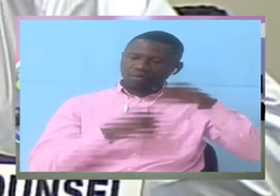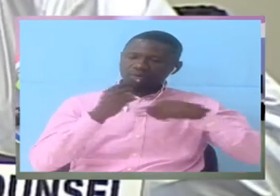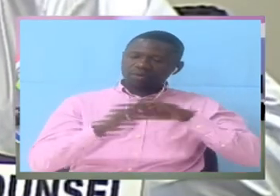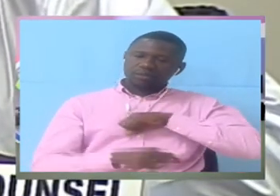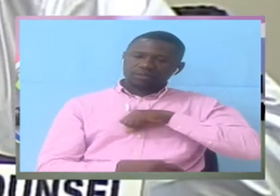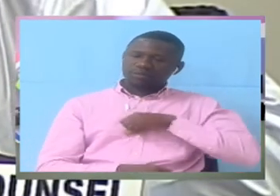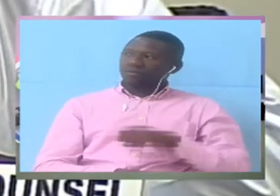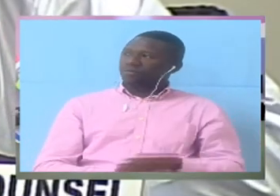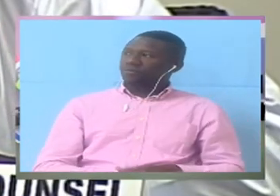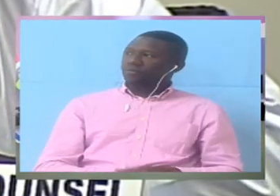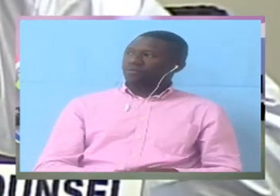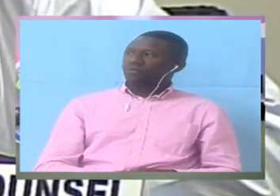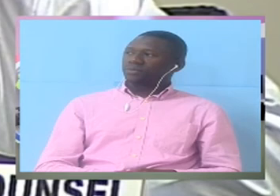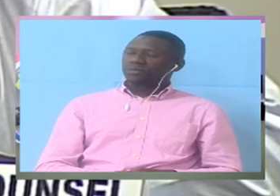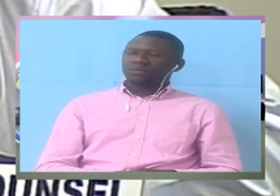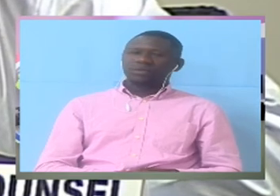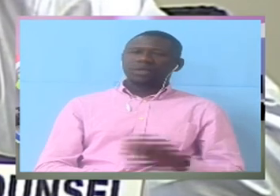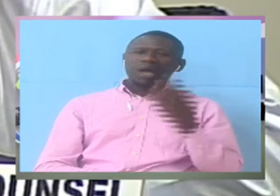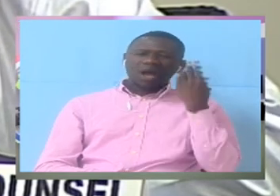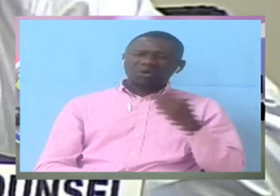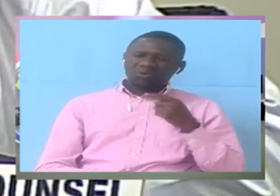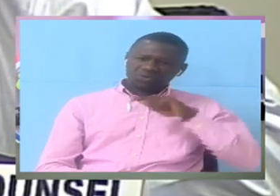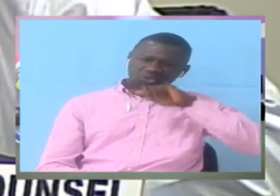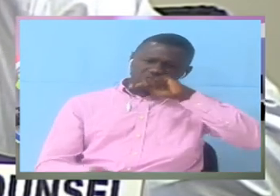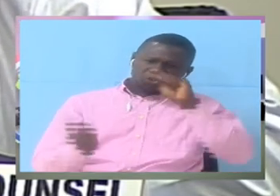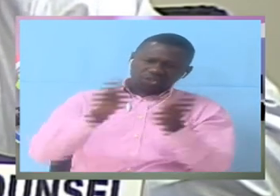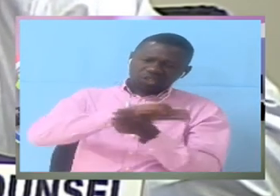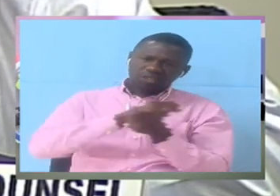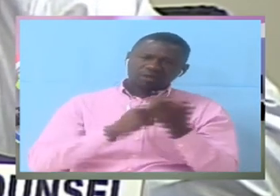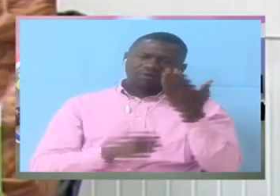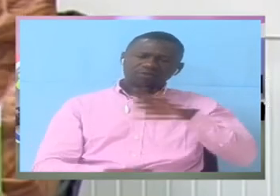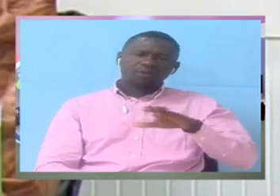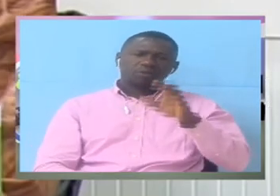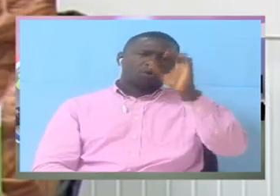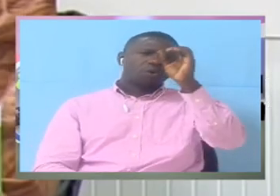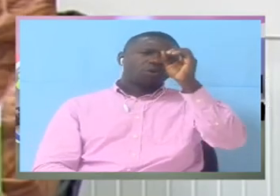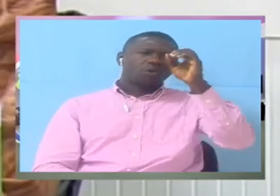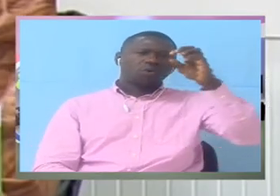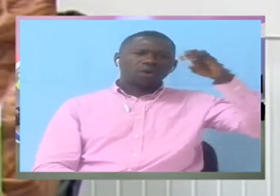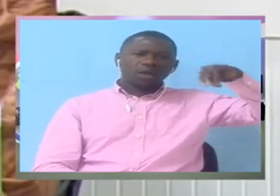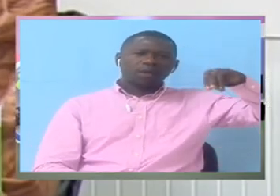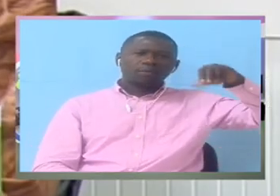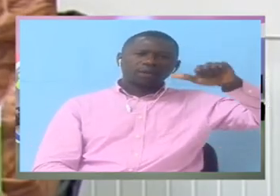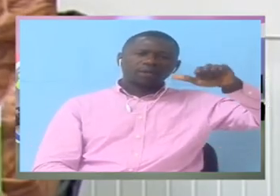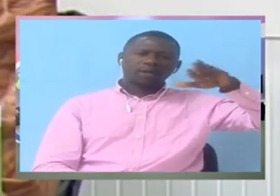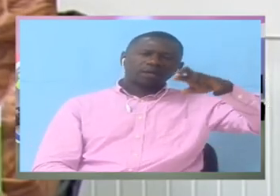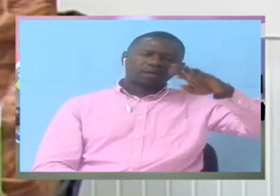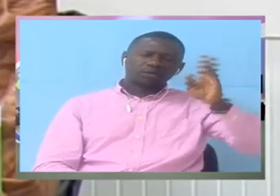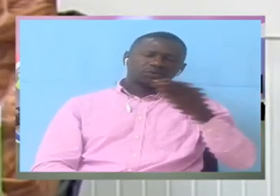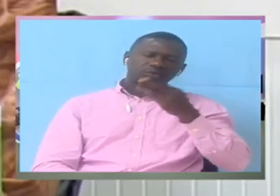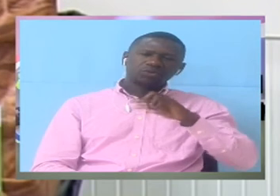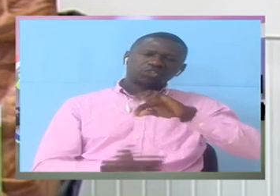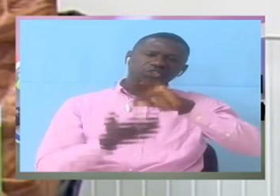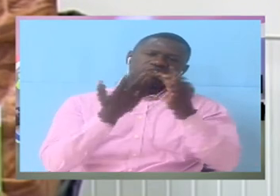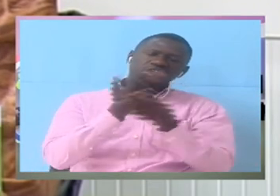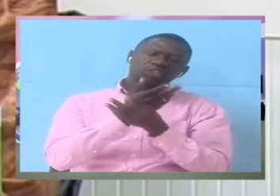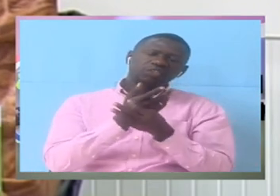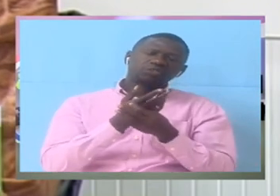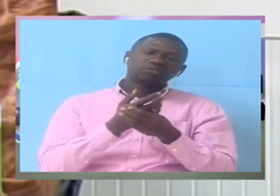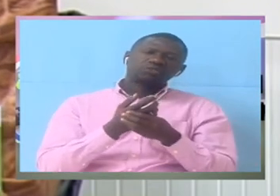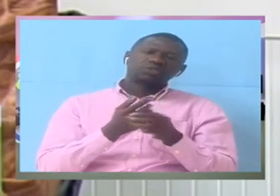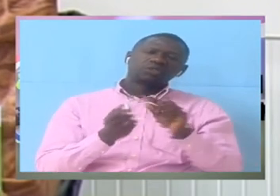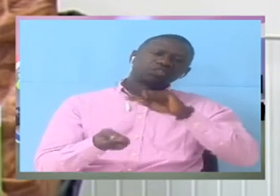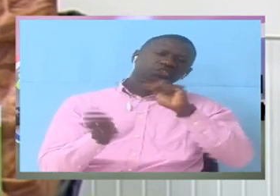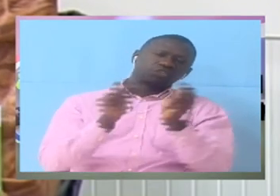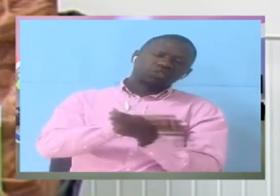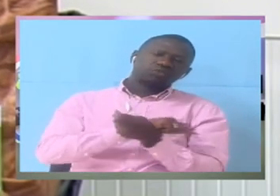did you metamorphose from Omar to John? Laitela kool ya ke ye dan ko no nyaade le ka bo Omar kana ye